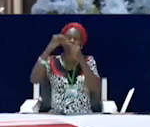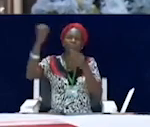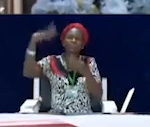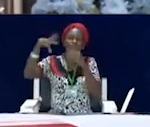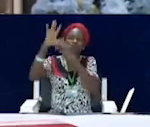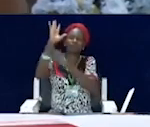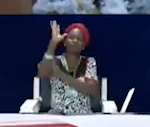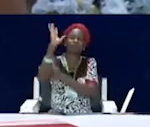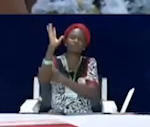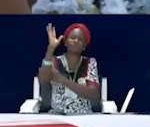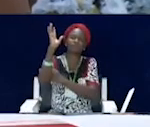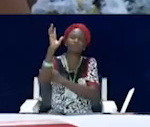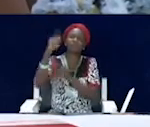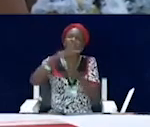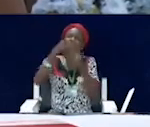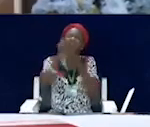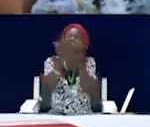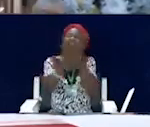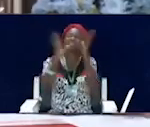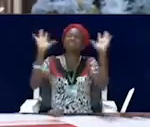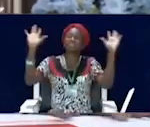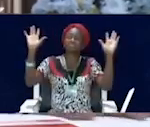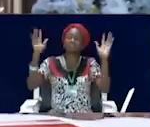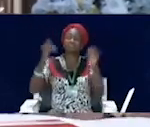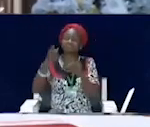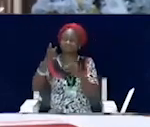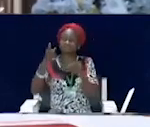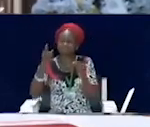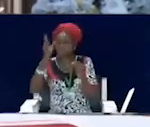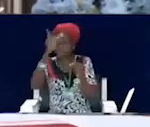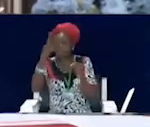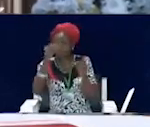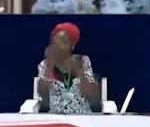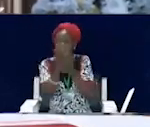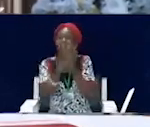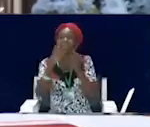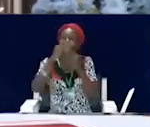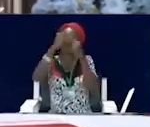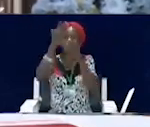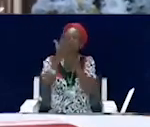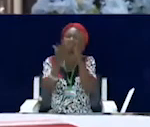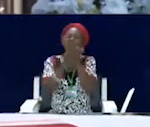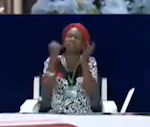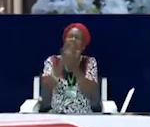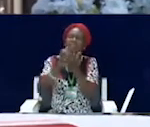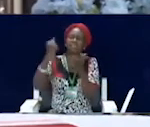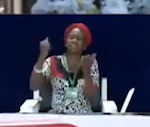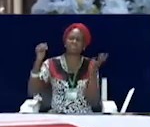God, these hands are special hands.